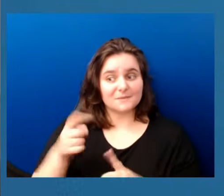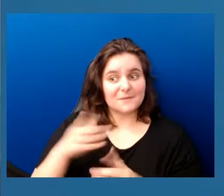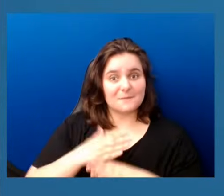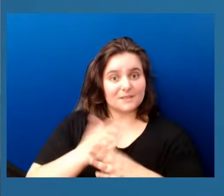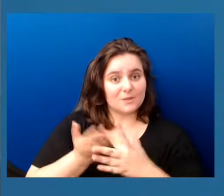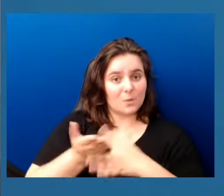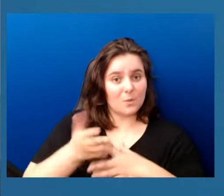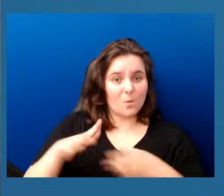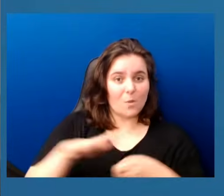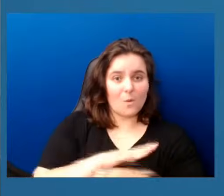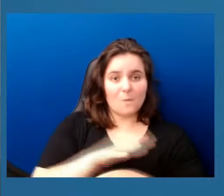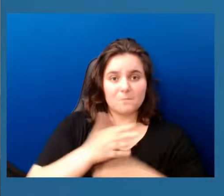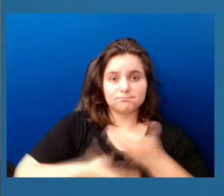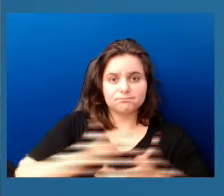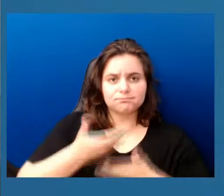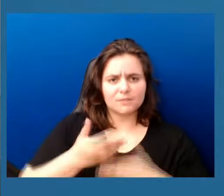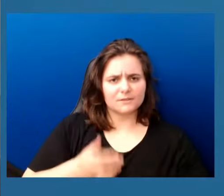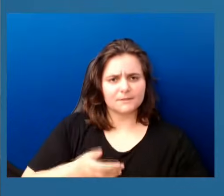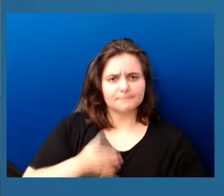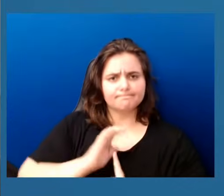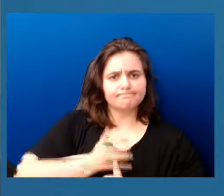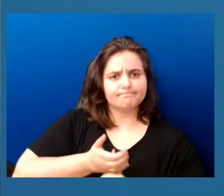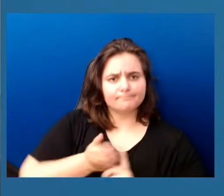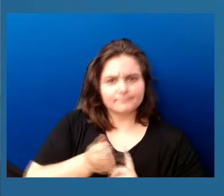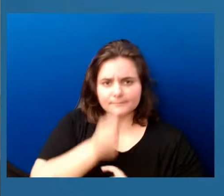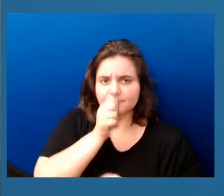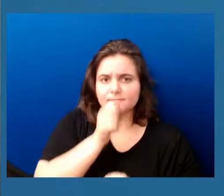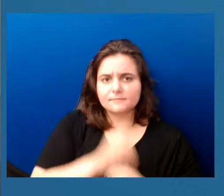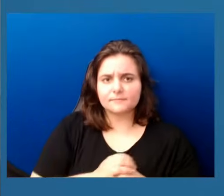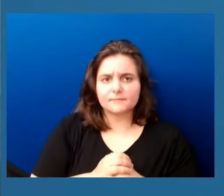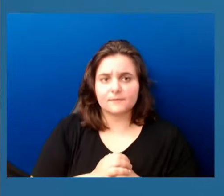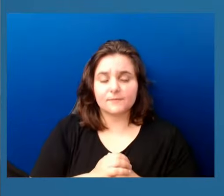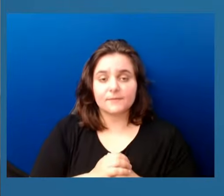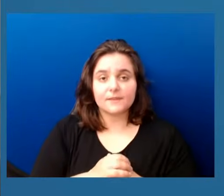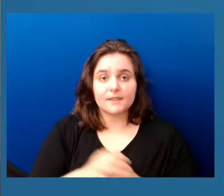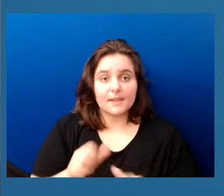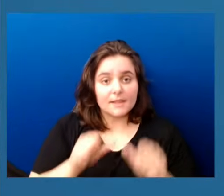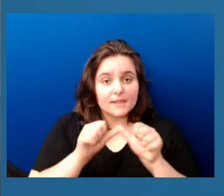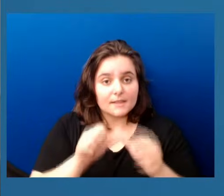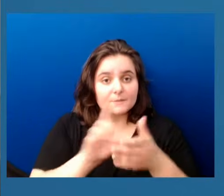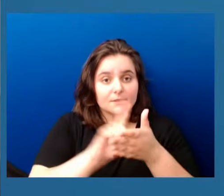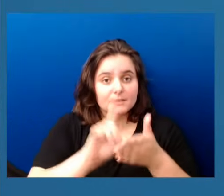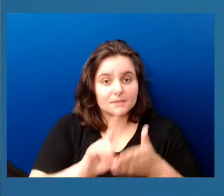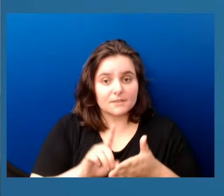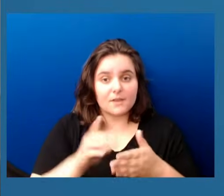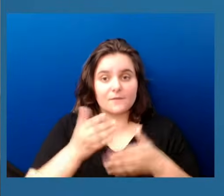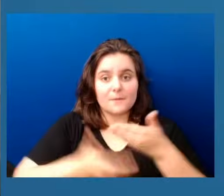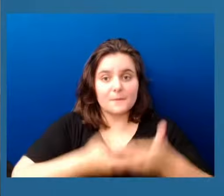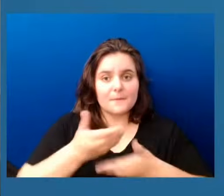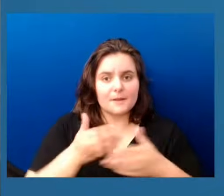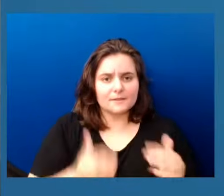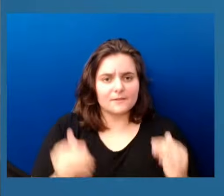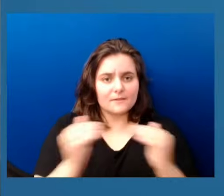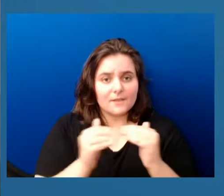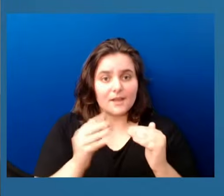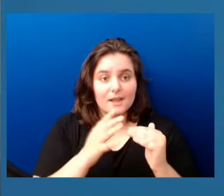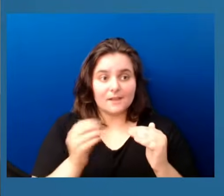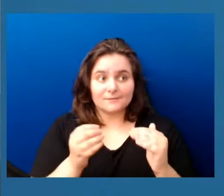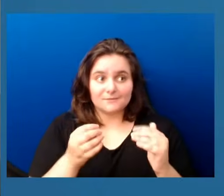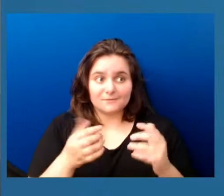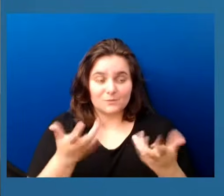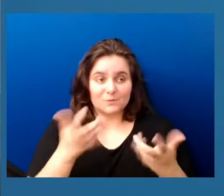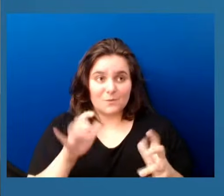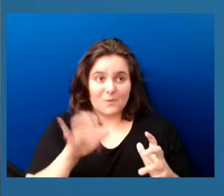the discovery process transparent and fair, while making sure we don't let bureaucracy stand in the way of justice. Governor, thank you.